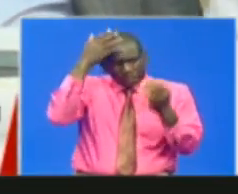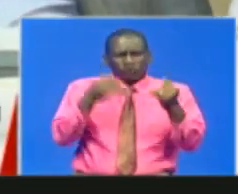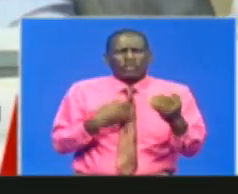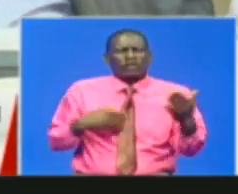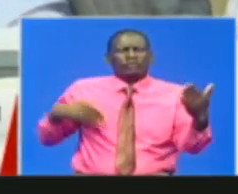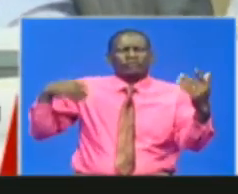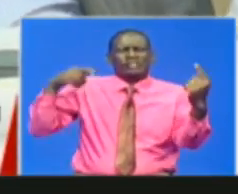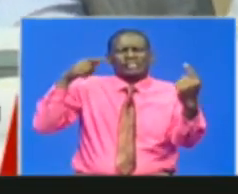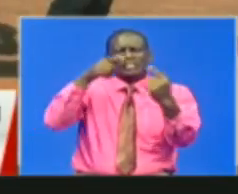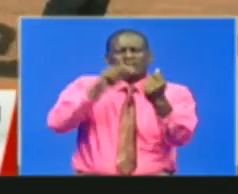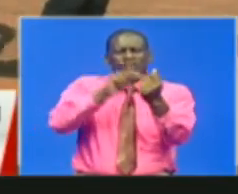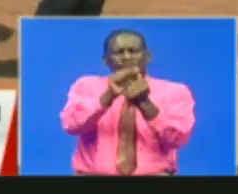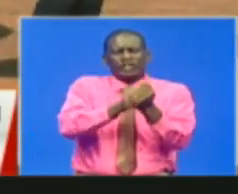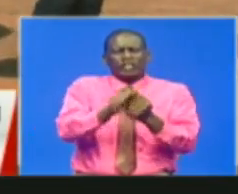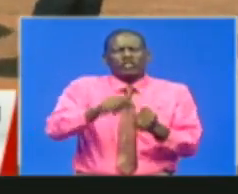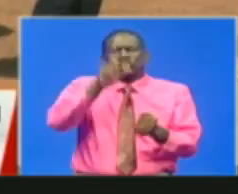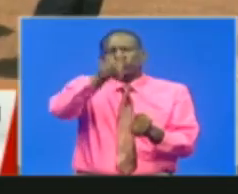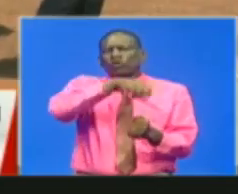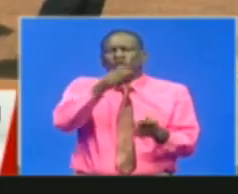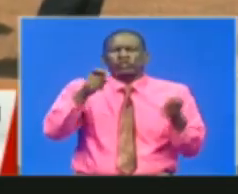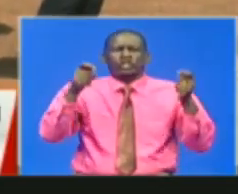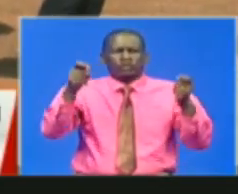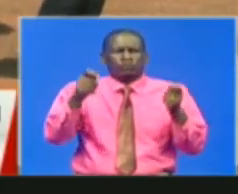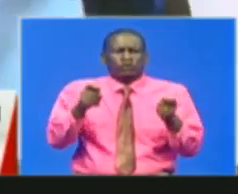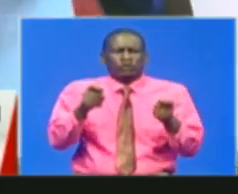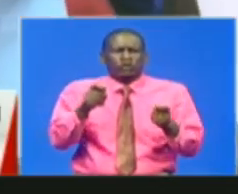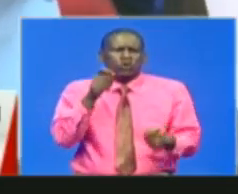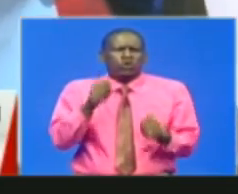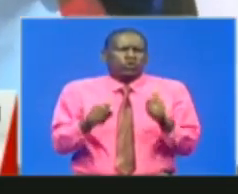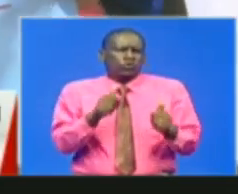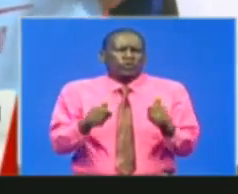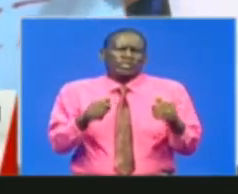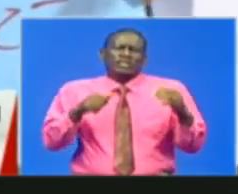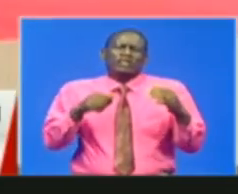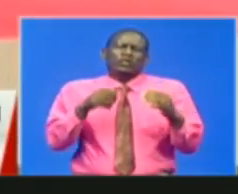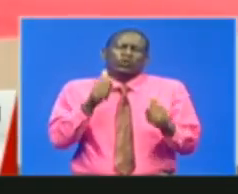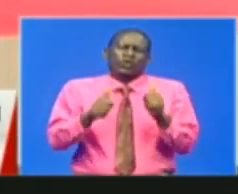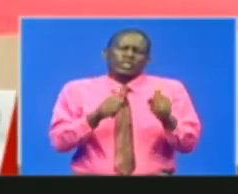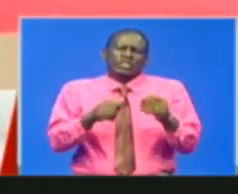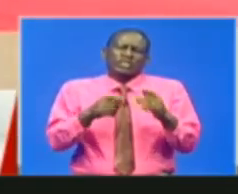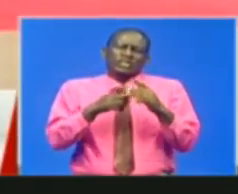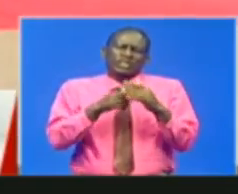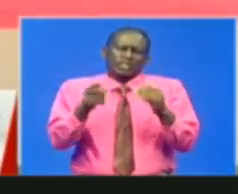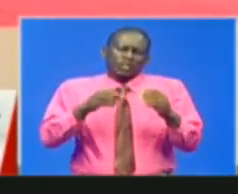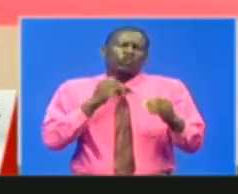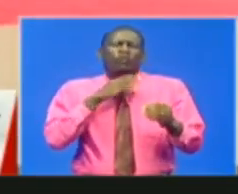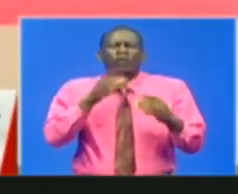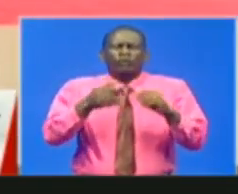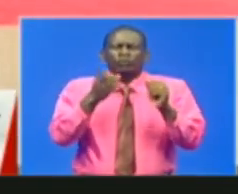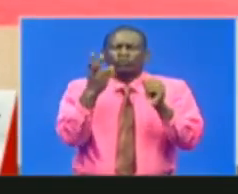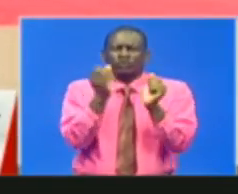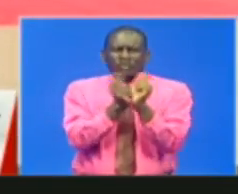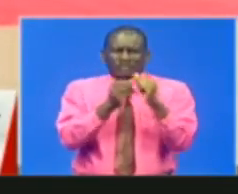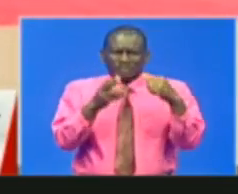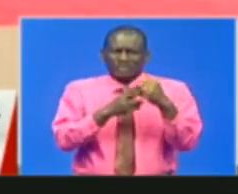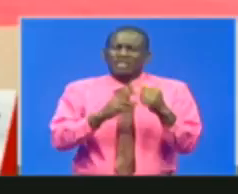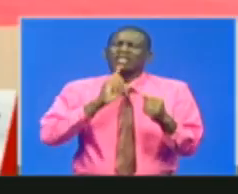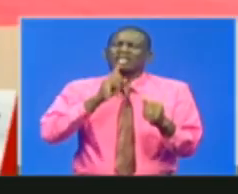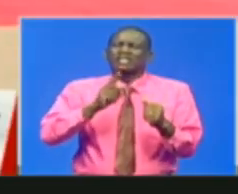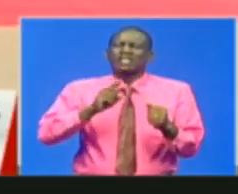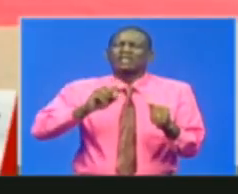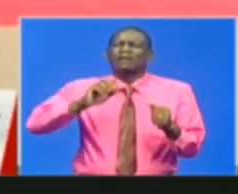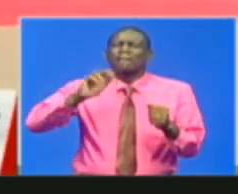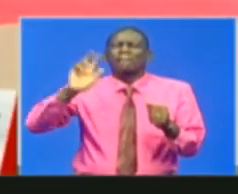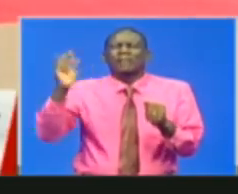Friday to abandon the strike, which traces its origins to 2016, maintain that the president and the Council of Governors have no